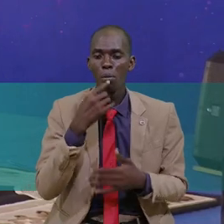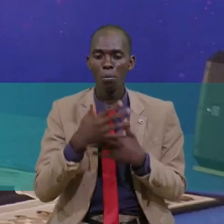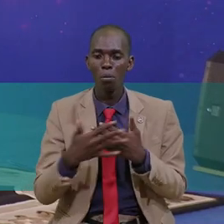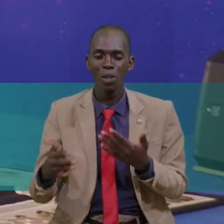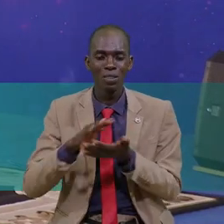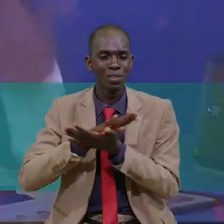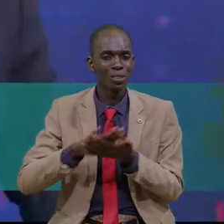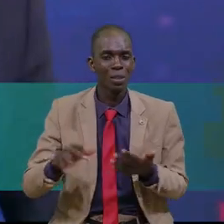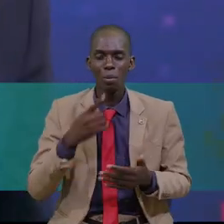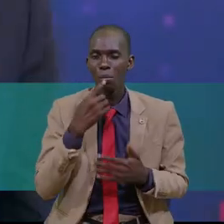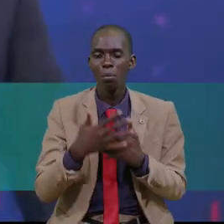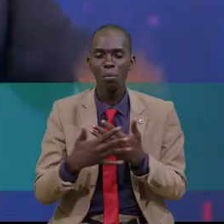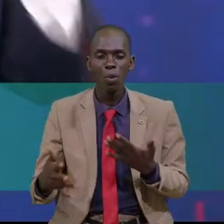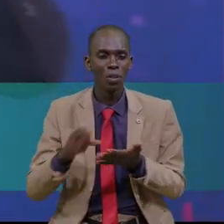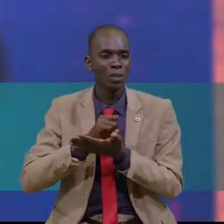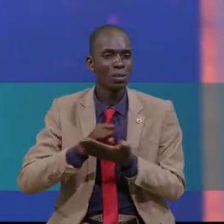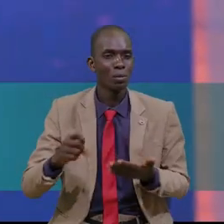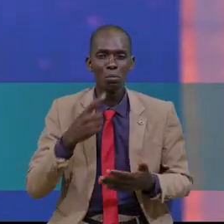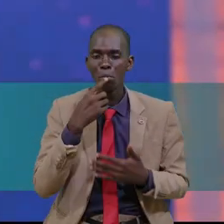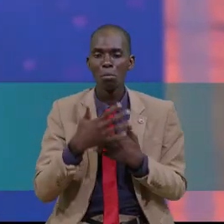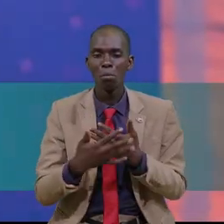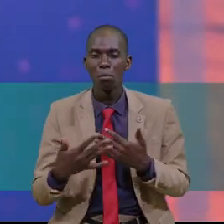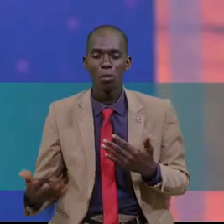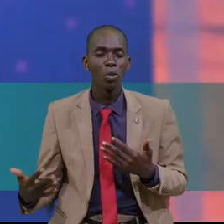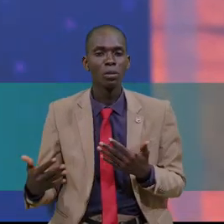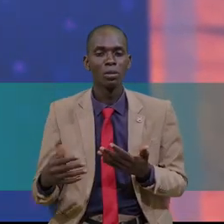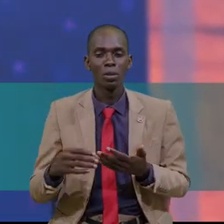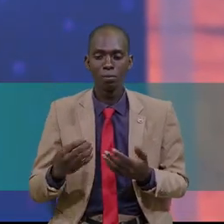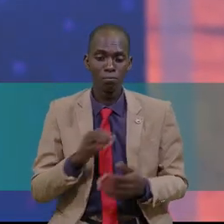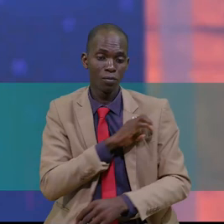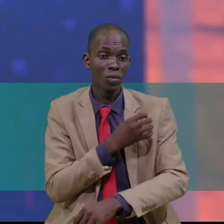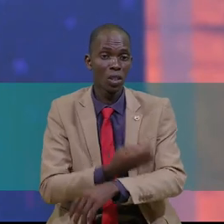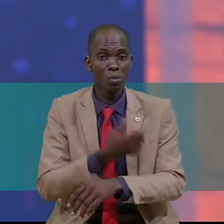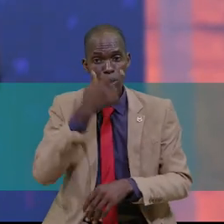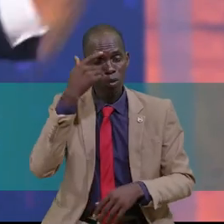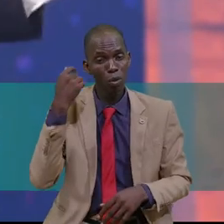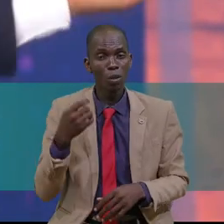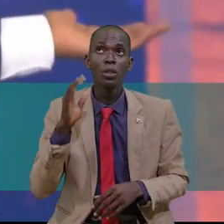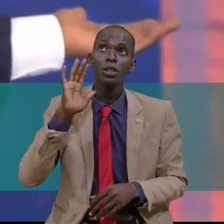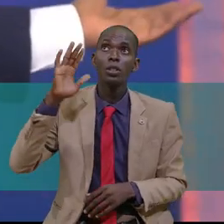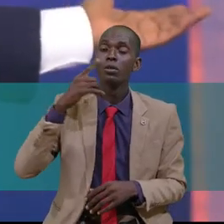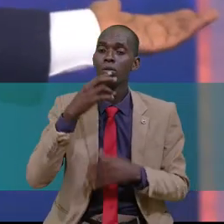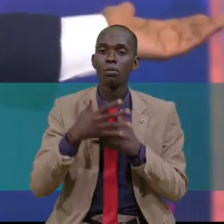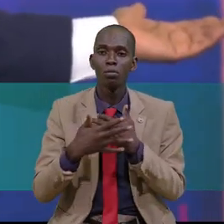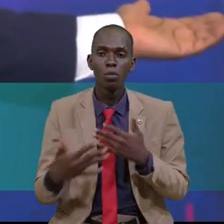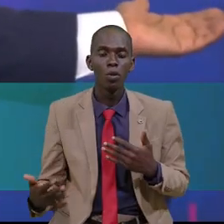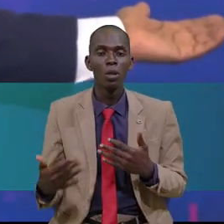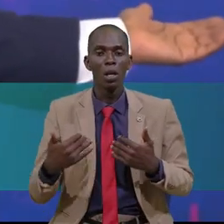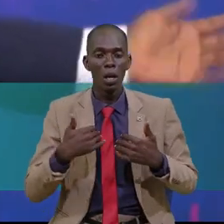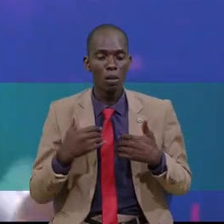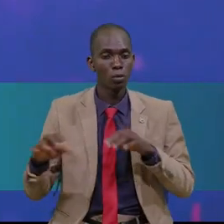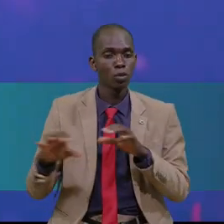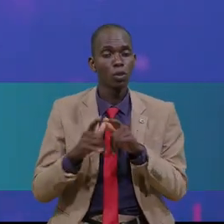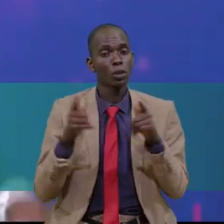and we're blood energized because of what his blood has done. We're open